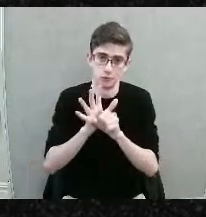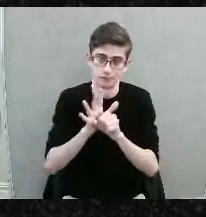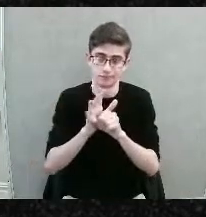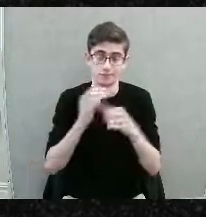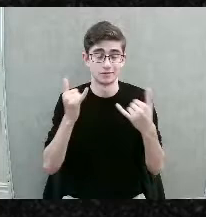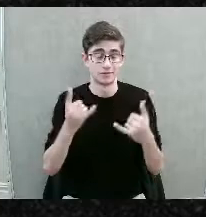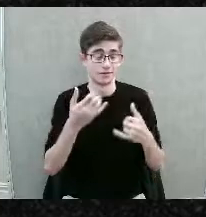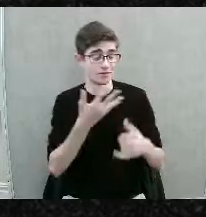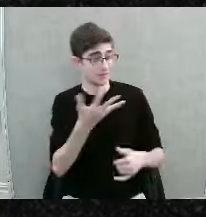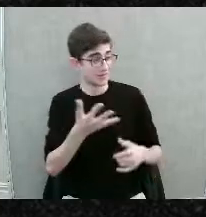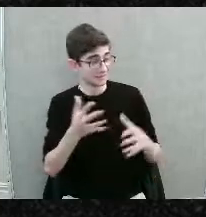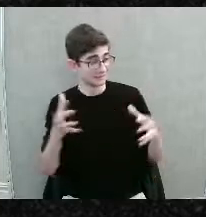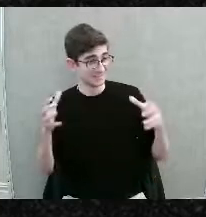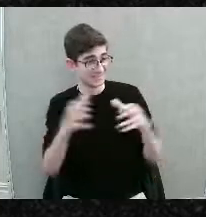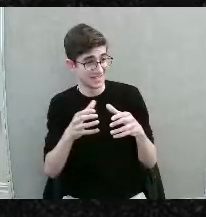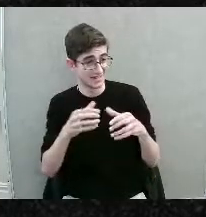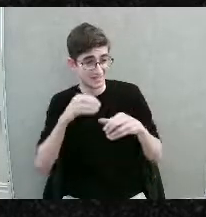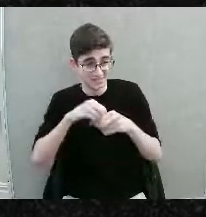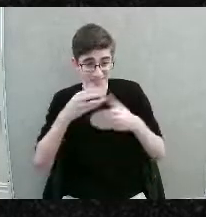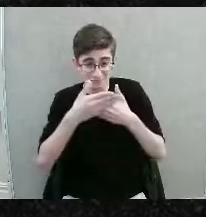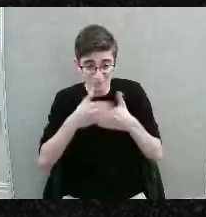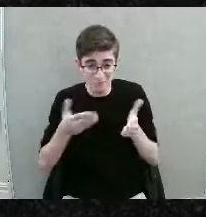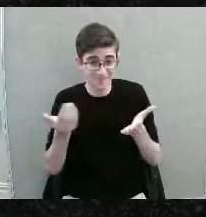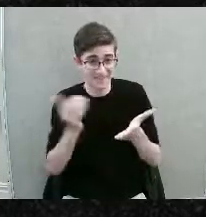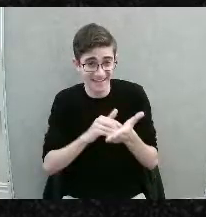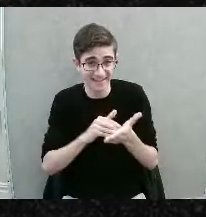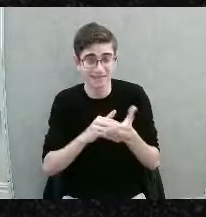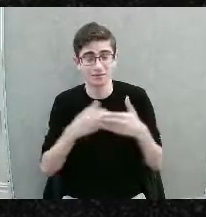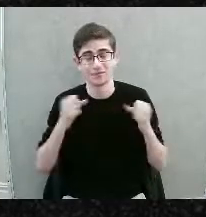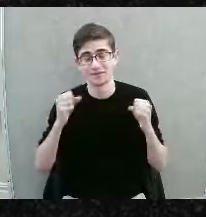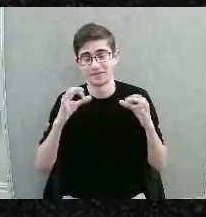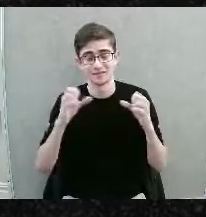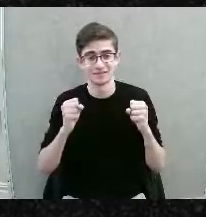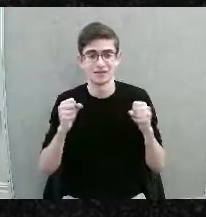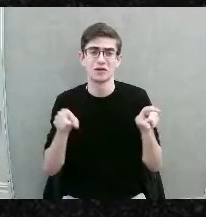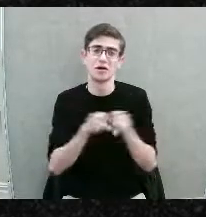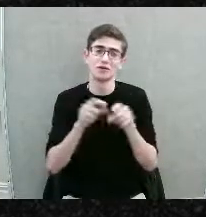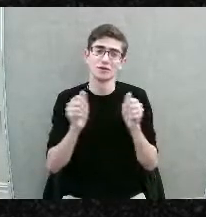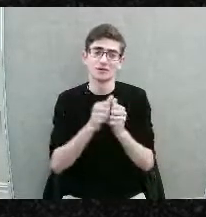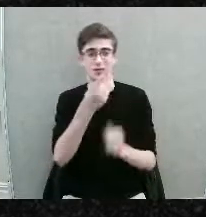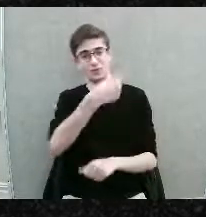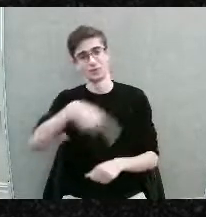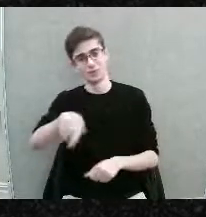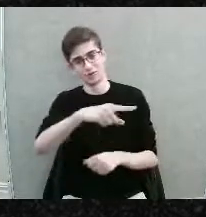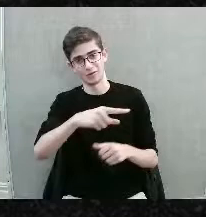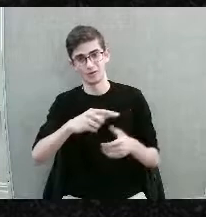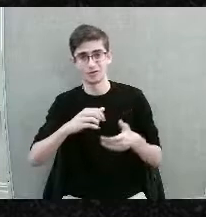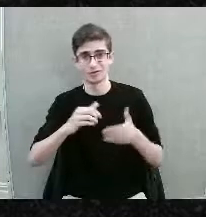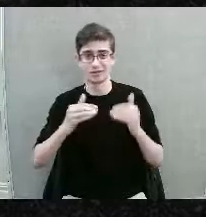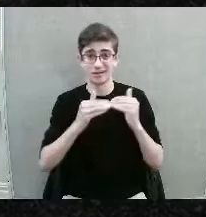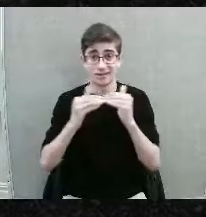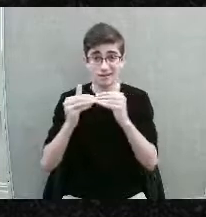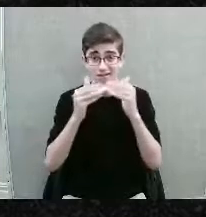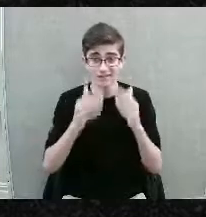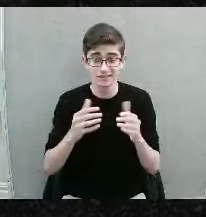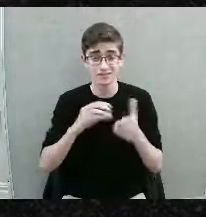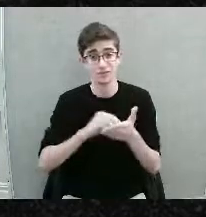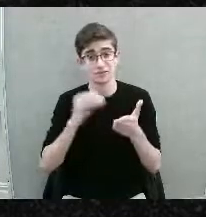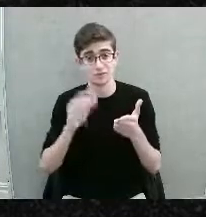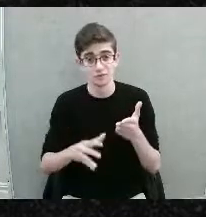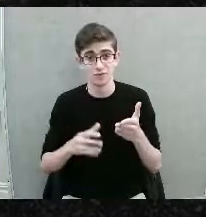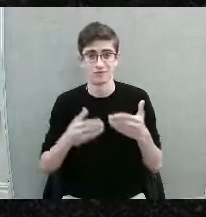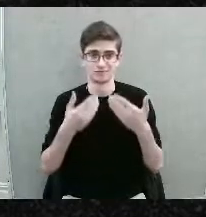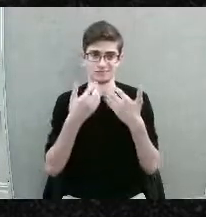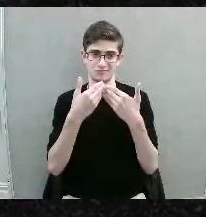an amazing thing. And then to get to be together with you, our colleagues, our students, and a larger audience,